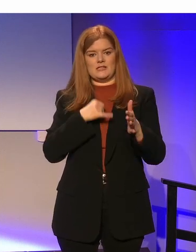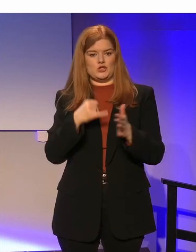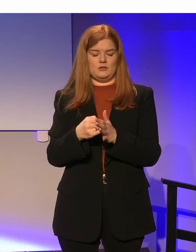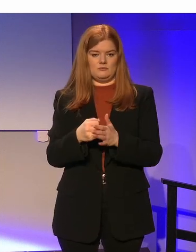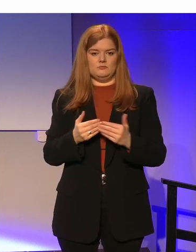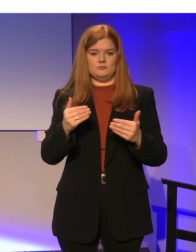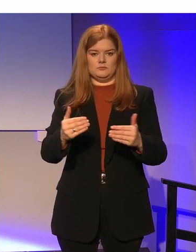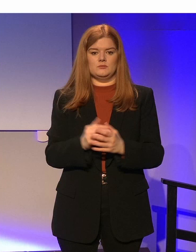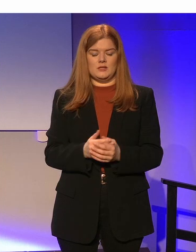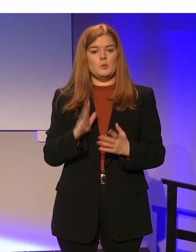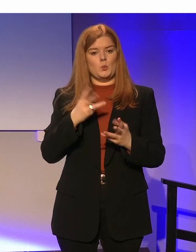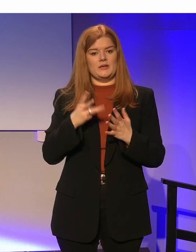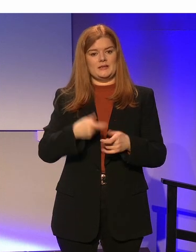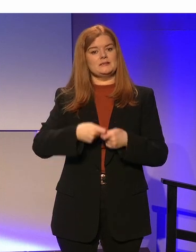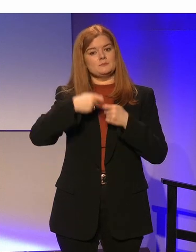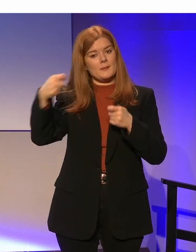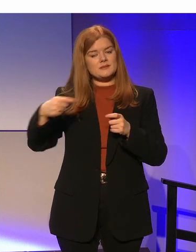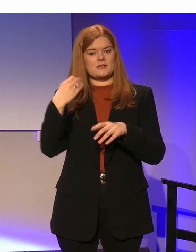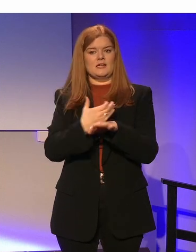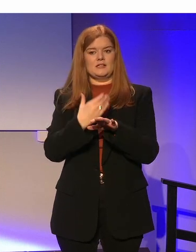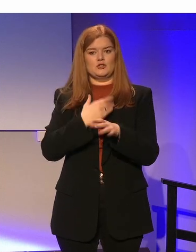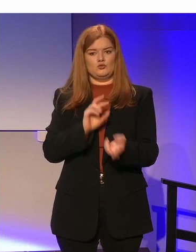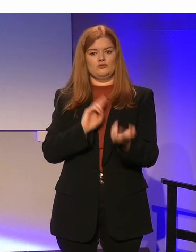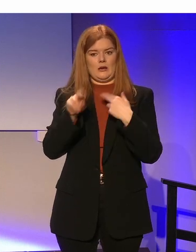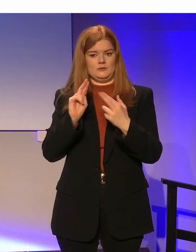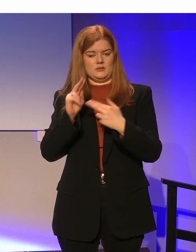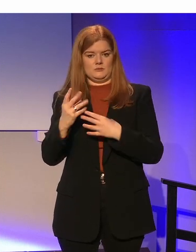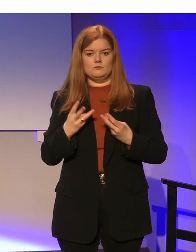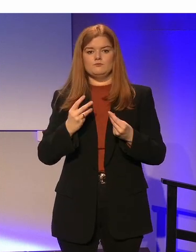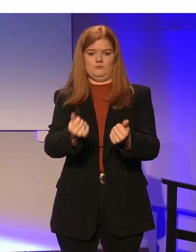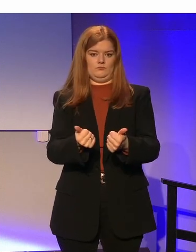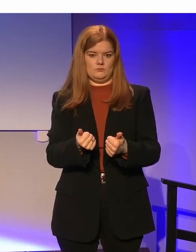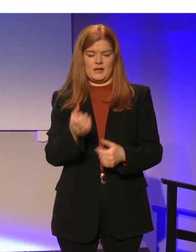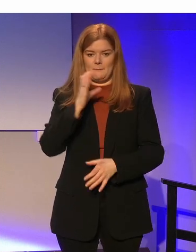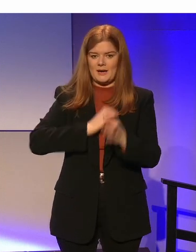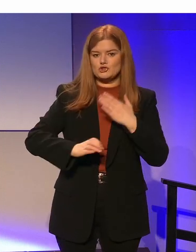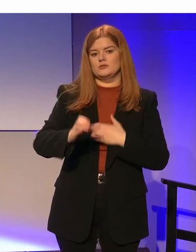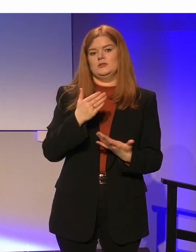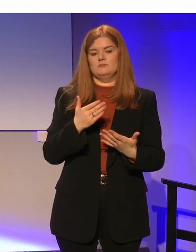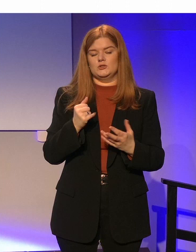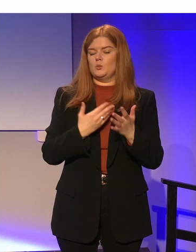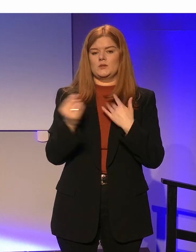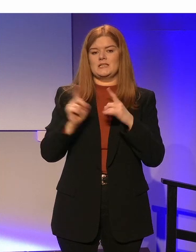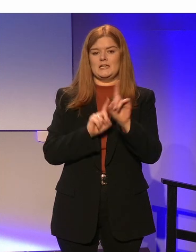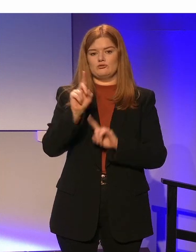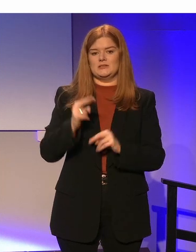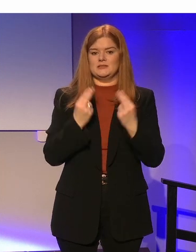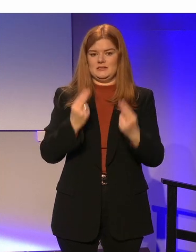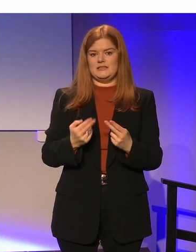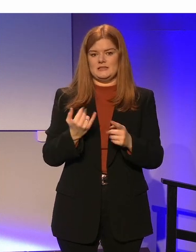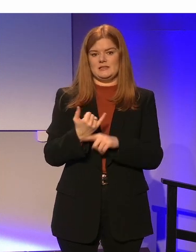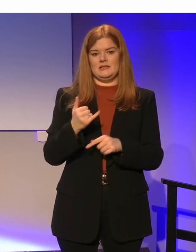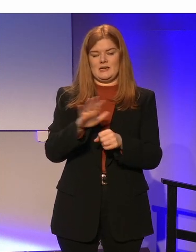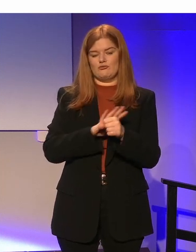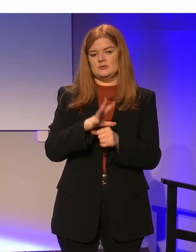organisation forward as it expands and continues to respond effectively and compassionately to the increased need in the